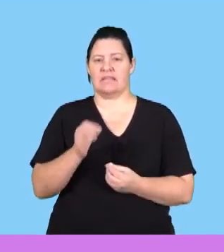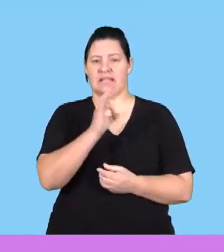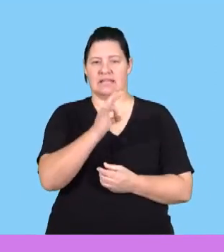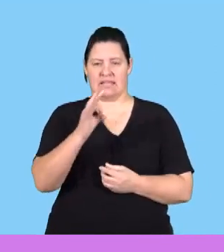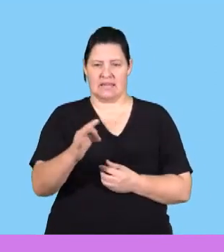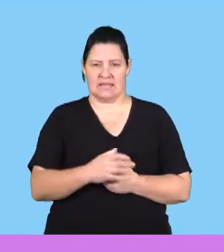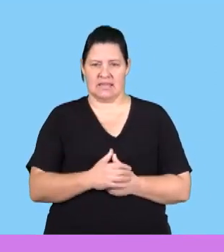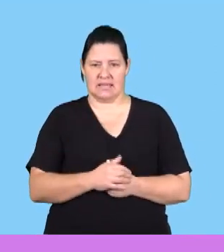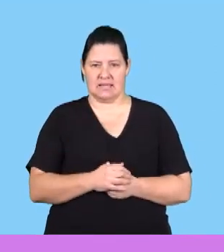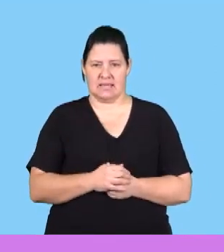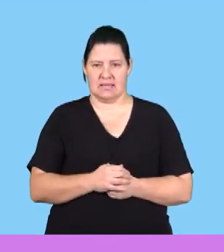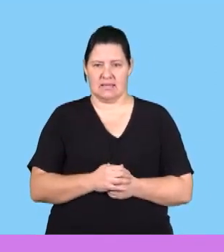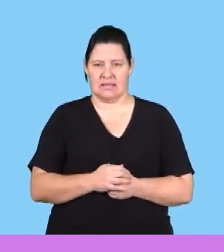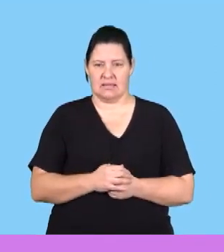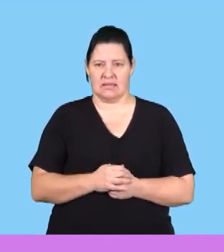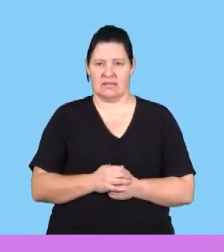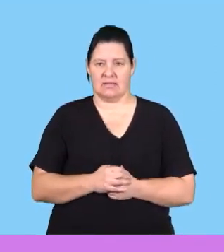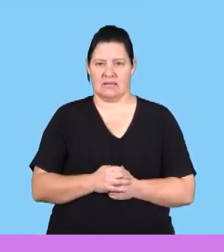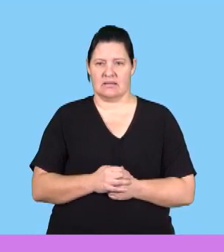Thereafter, we have 33,